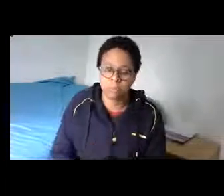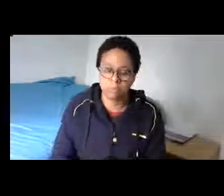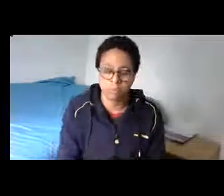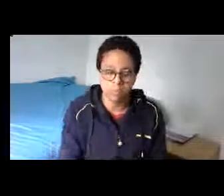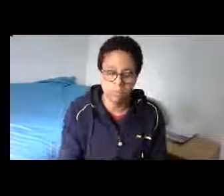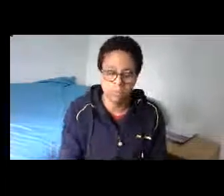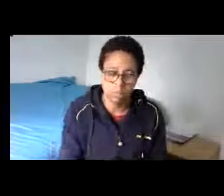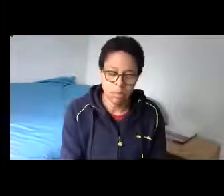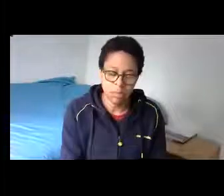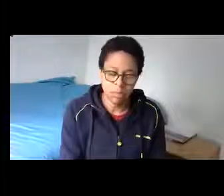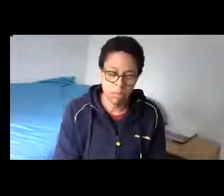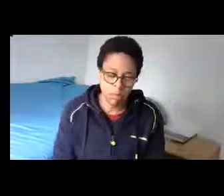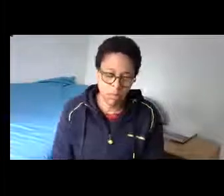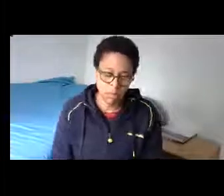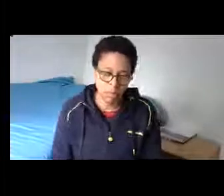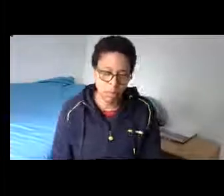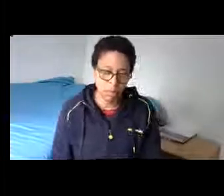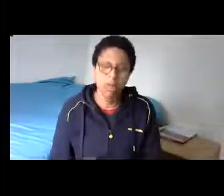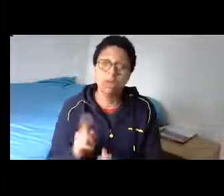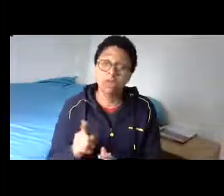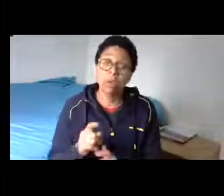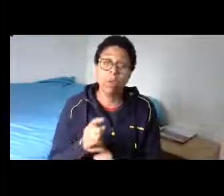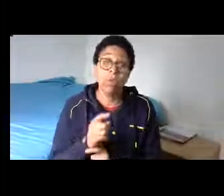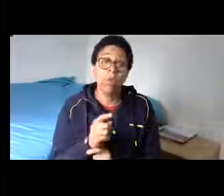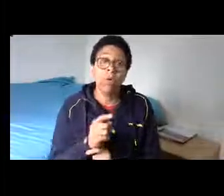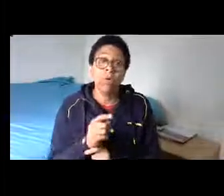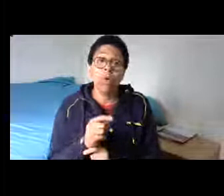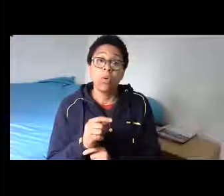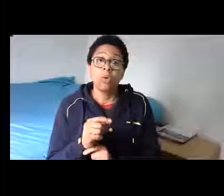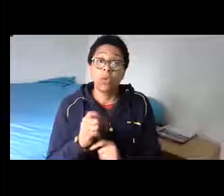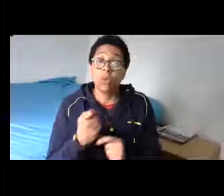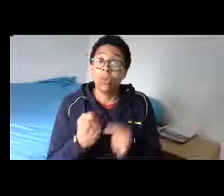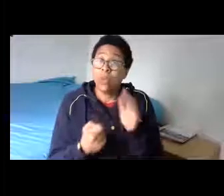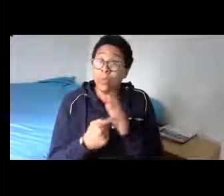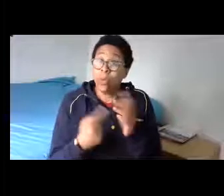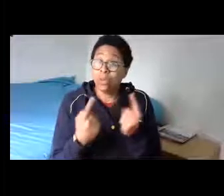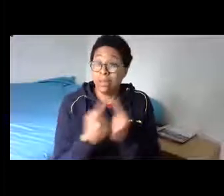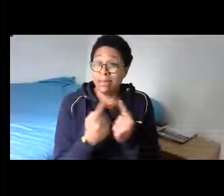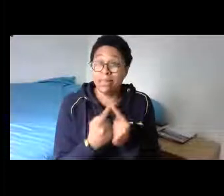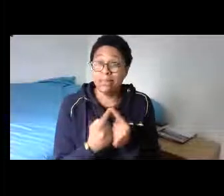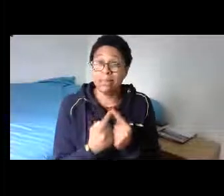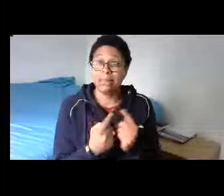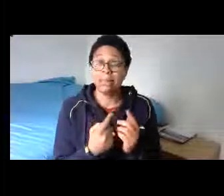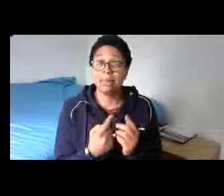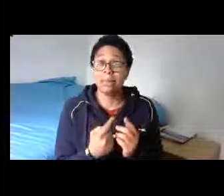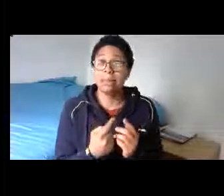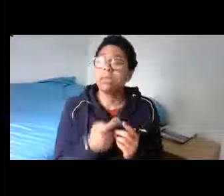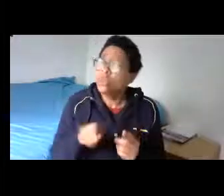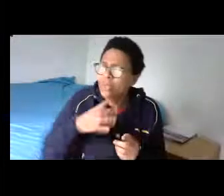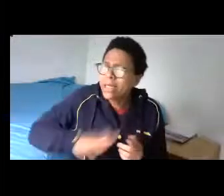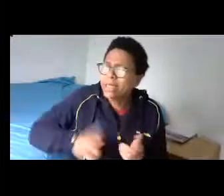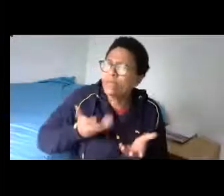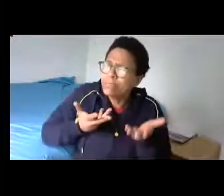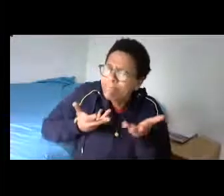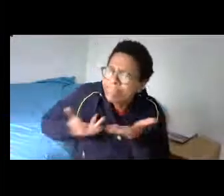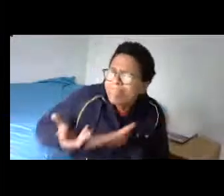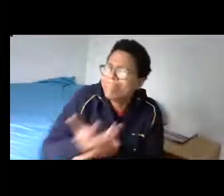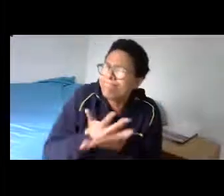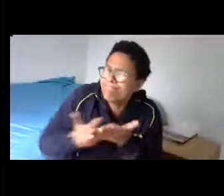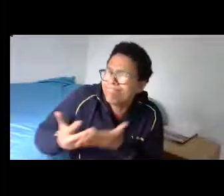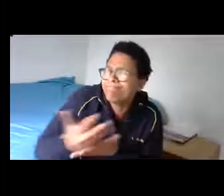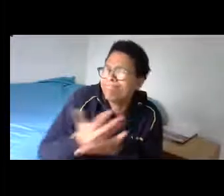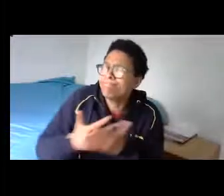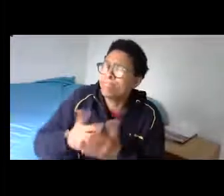For you as disabled people, what's important? It is important to talk about all your needs, even those that are